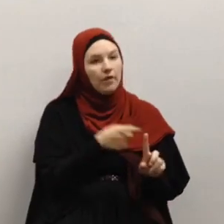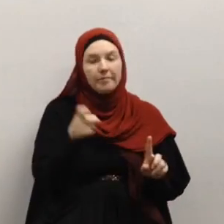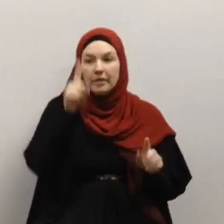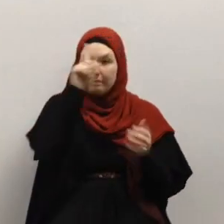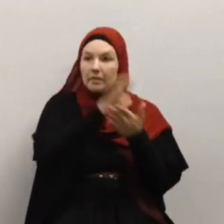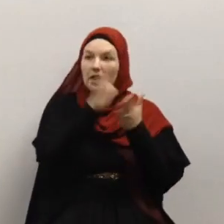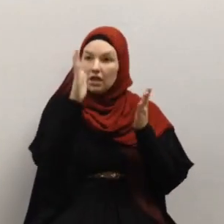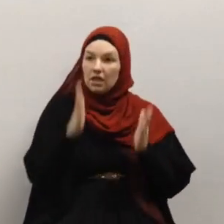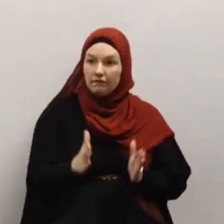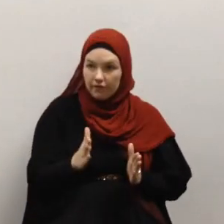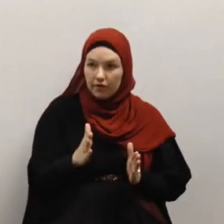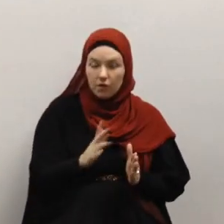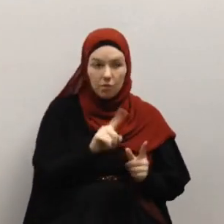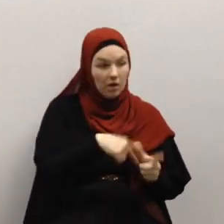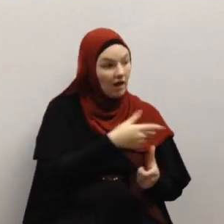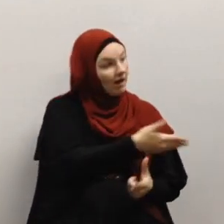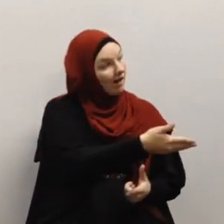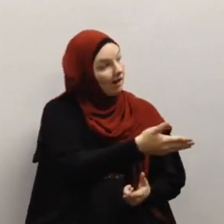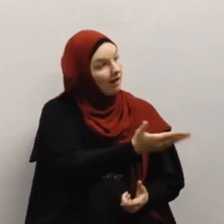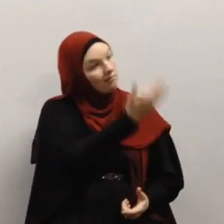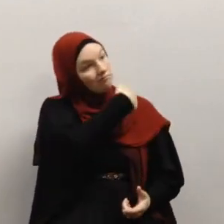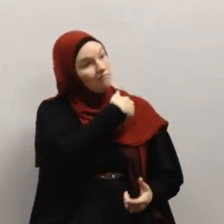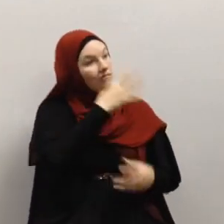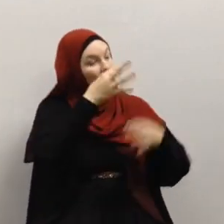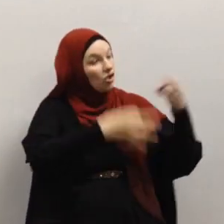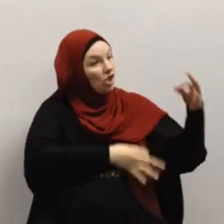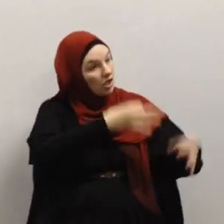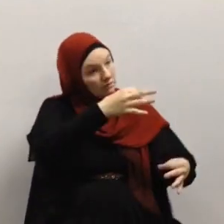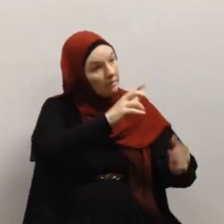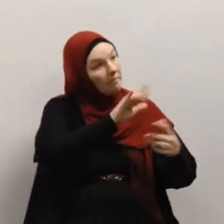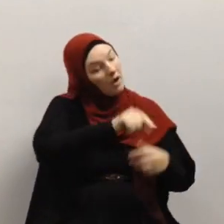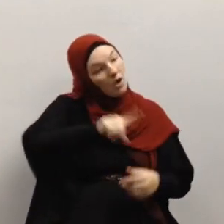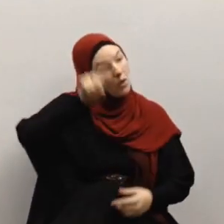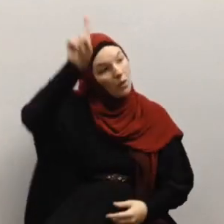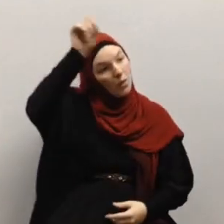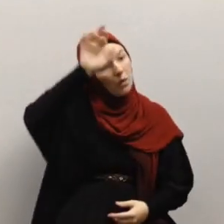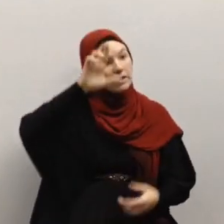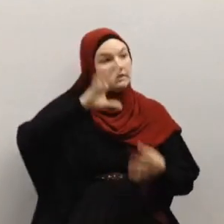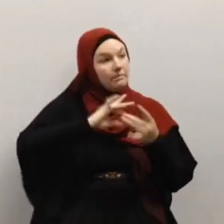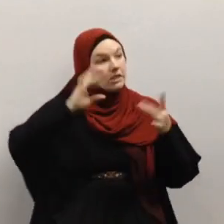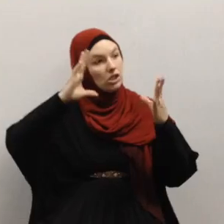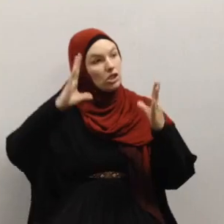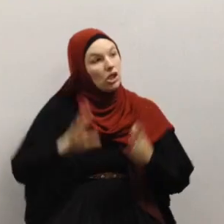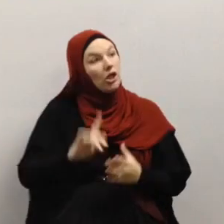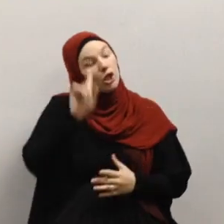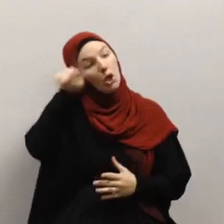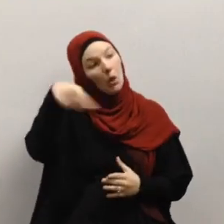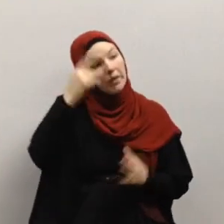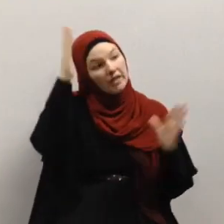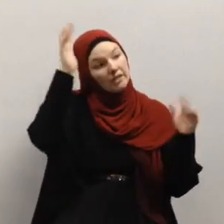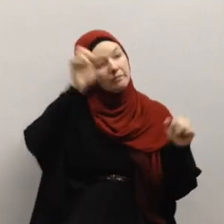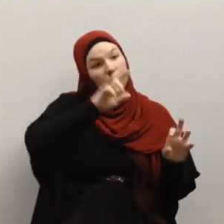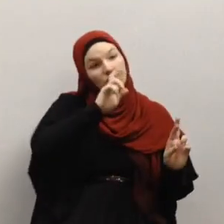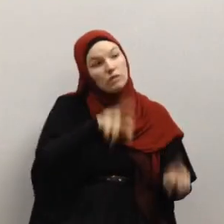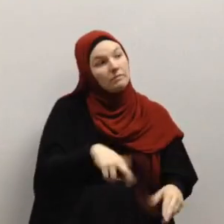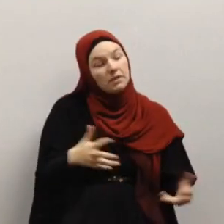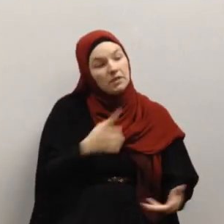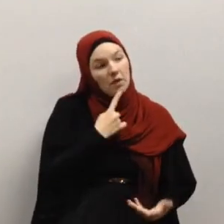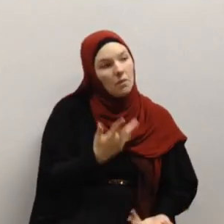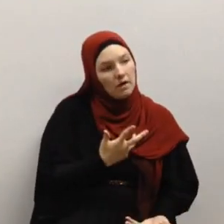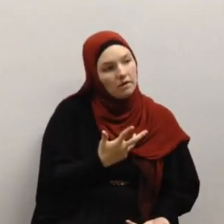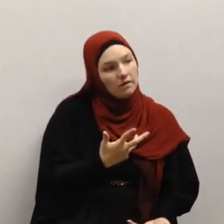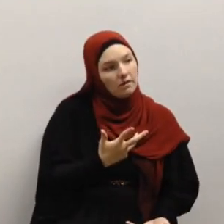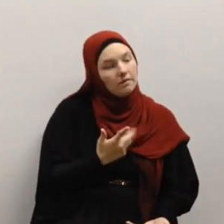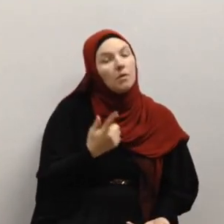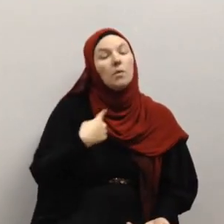for judgment by Allah or His Messenger, the only expected response is to say, we hear and we